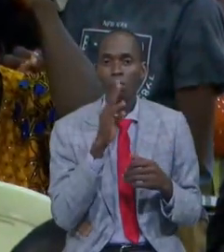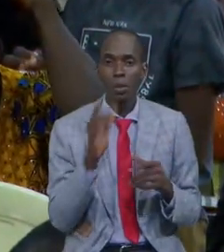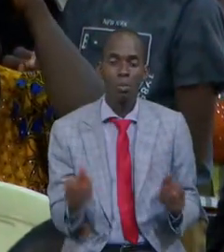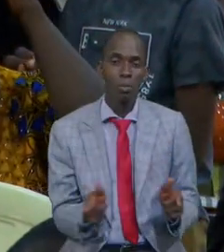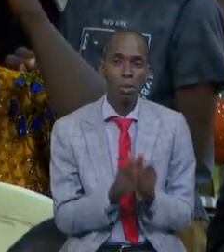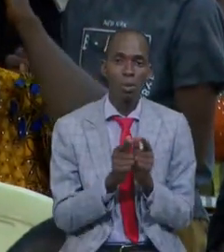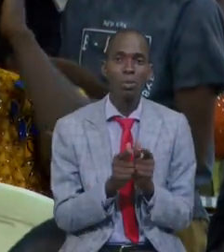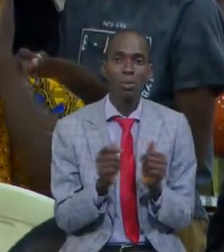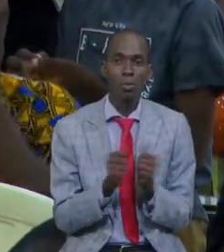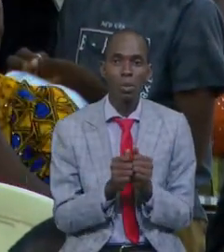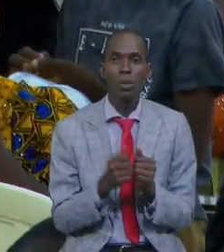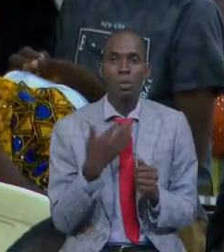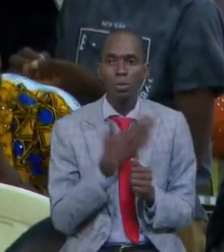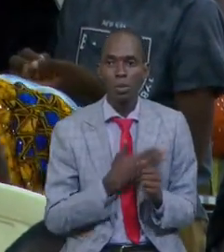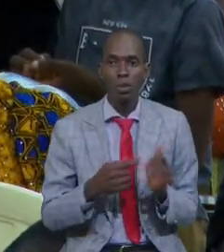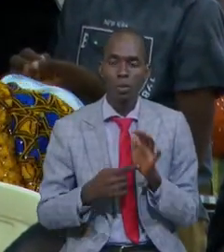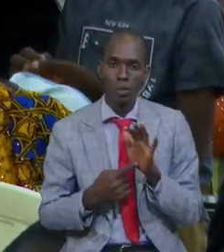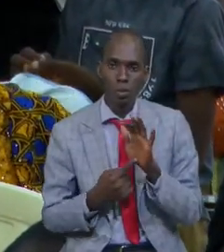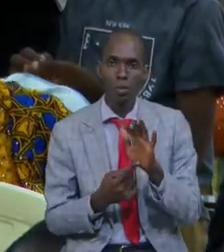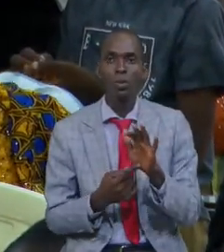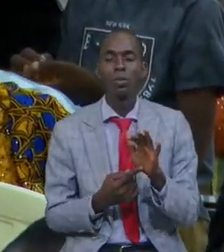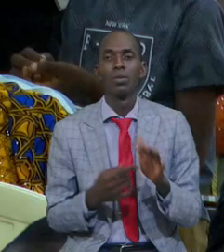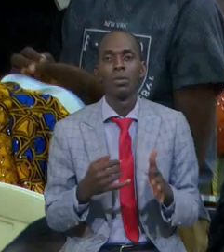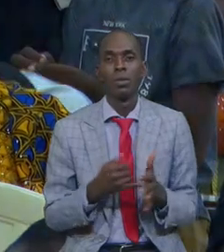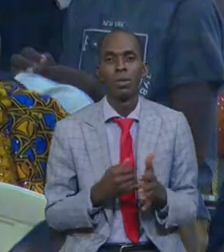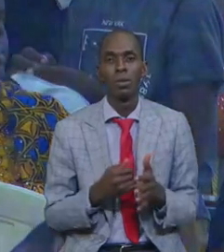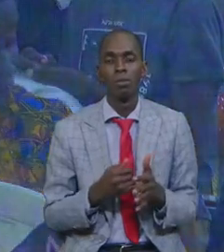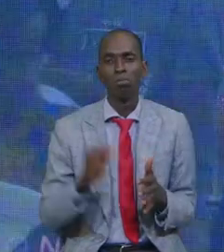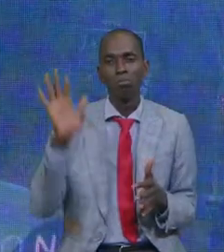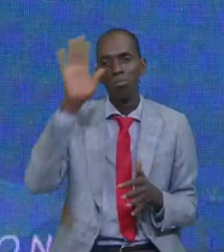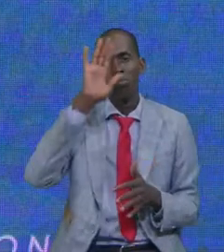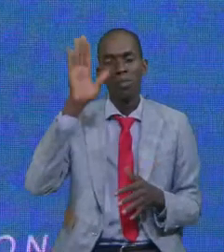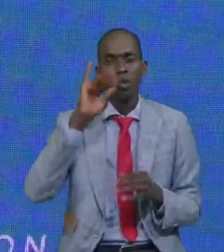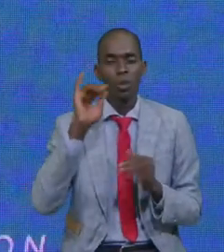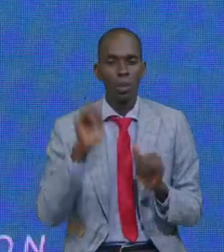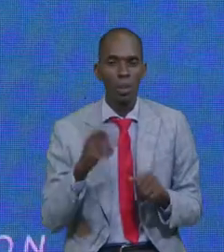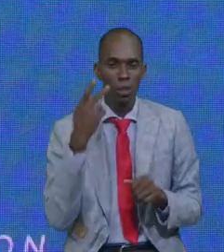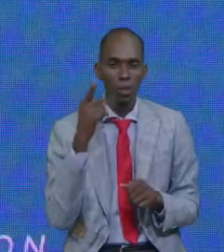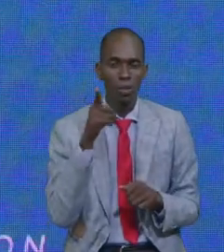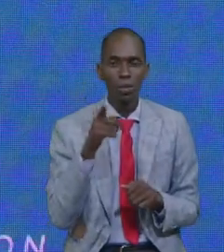indicate, call the attention of the counselors around you. So you can be given a slip to